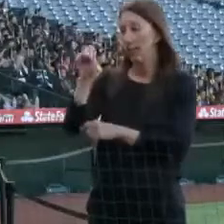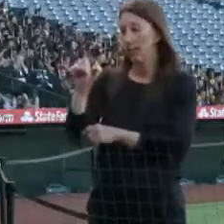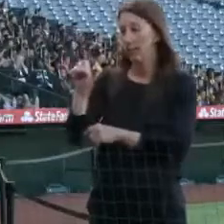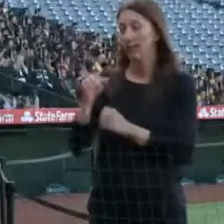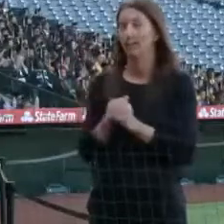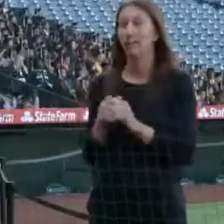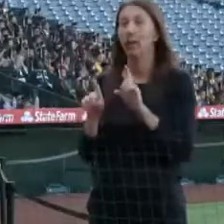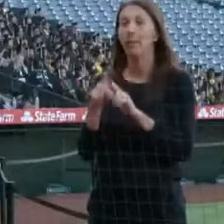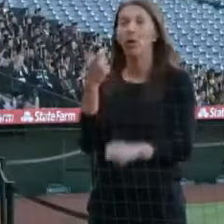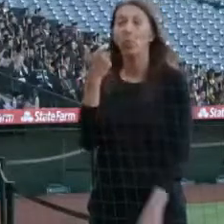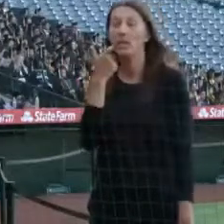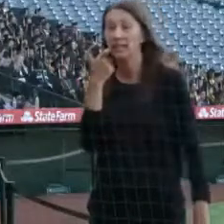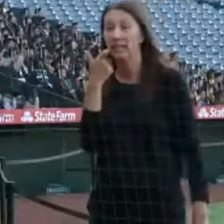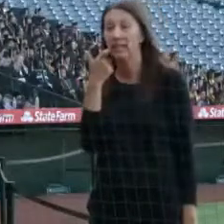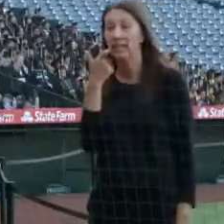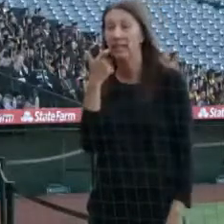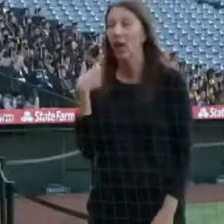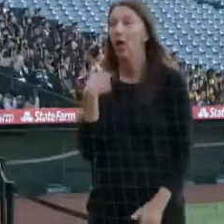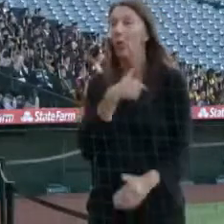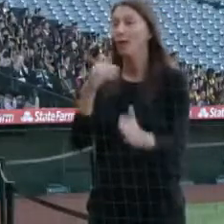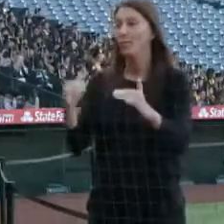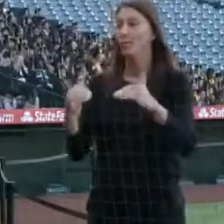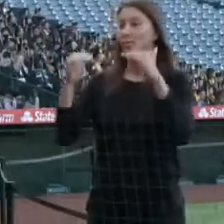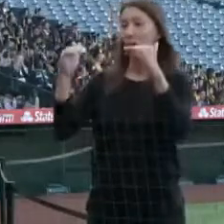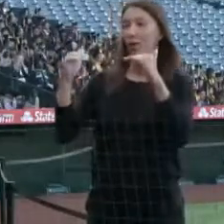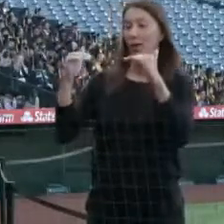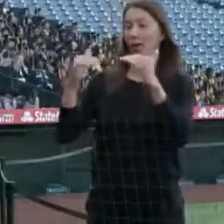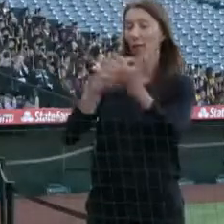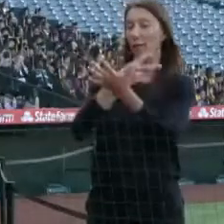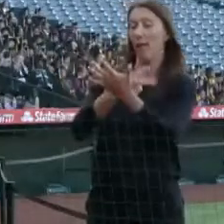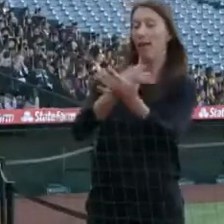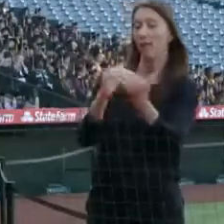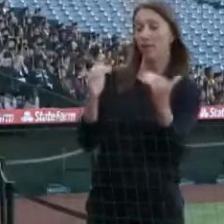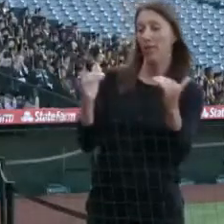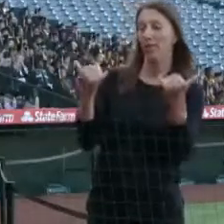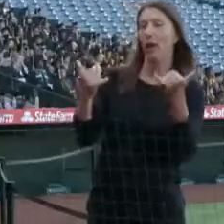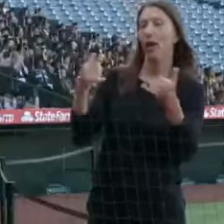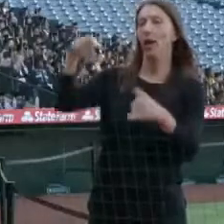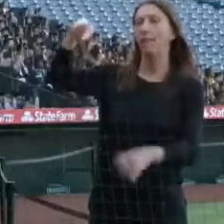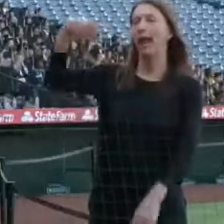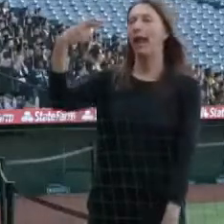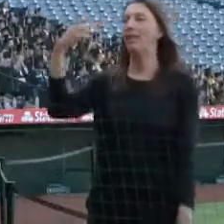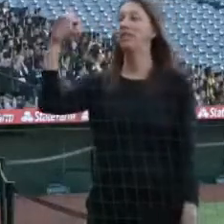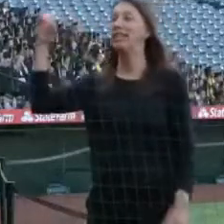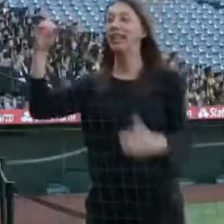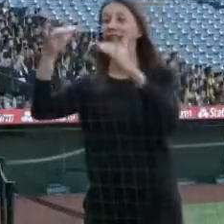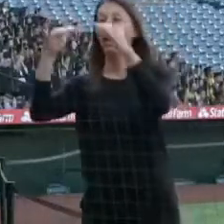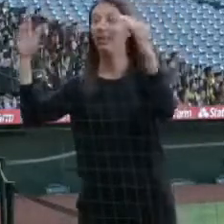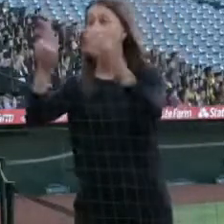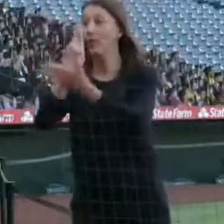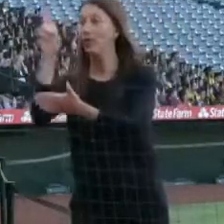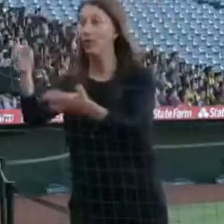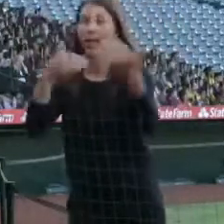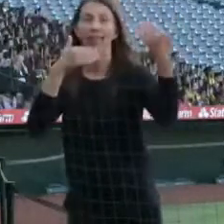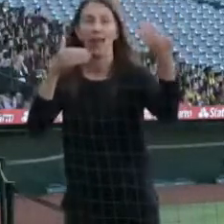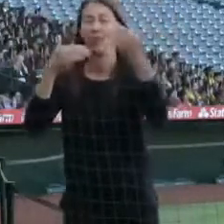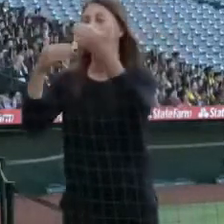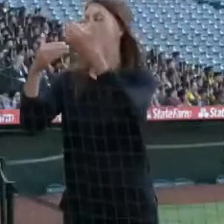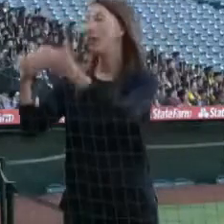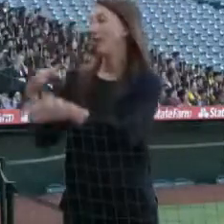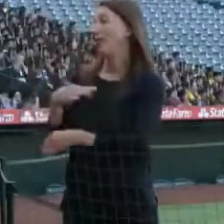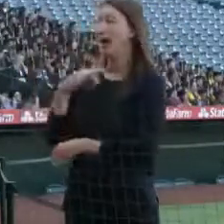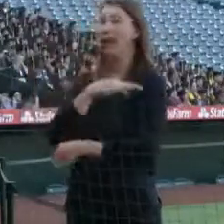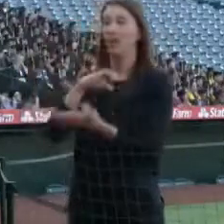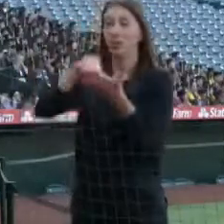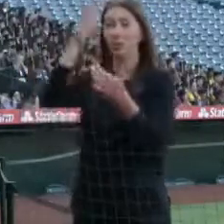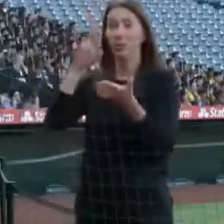But recently, we've been promoted from a master's level to a doctoral level university. Thank you, faculty and student